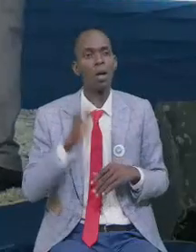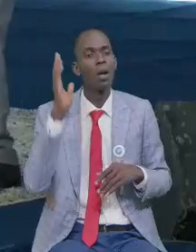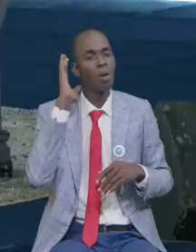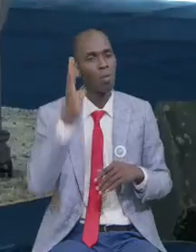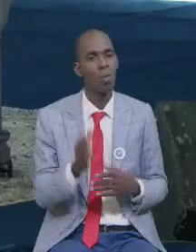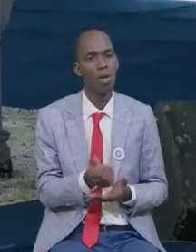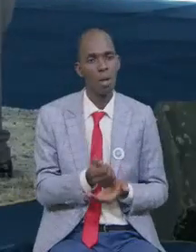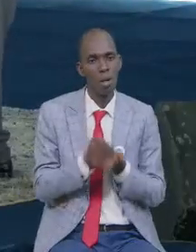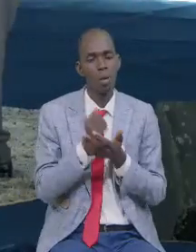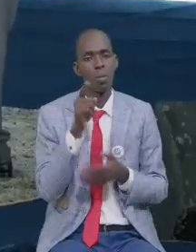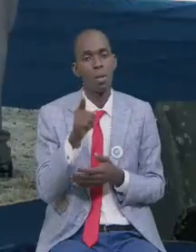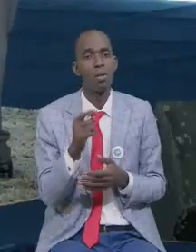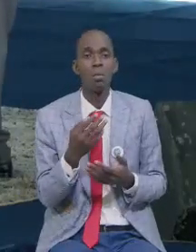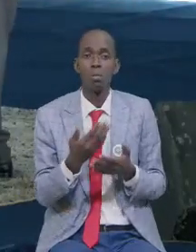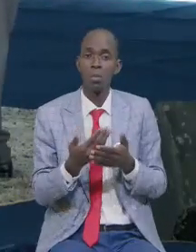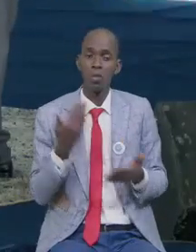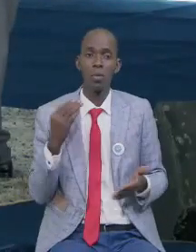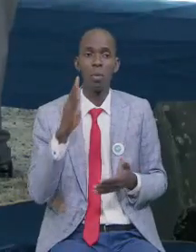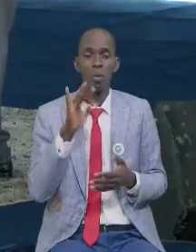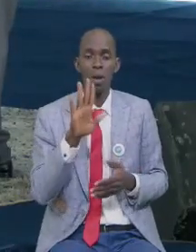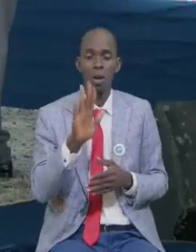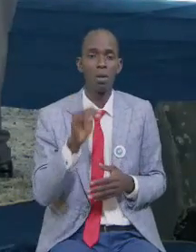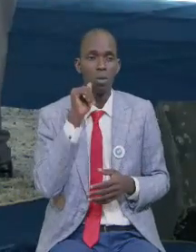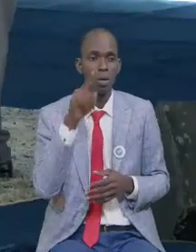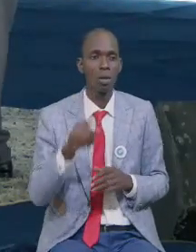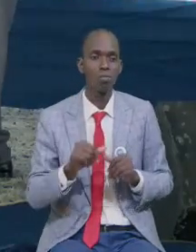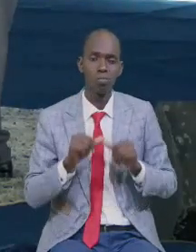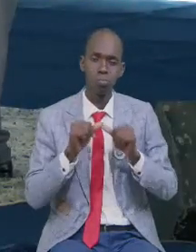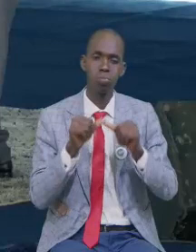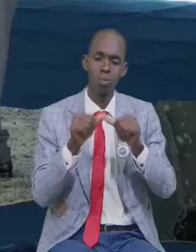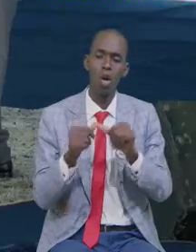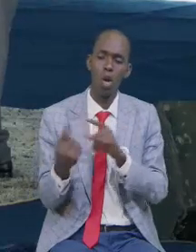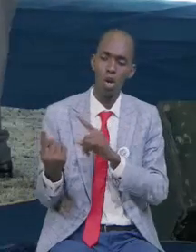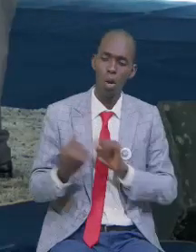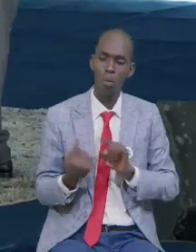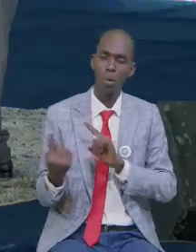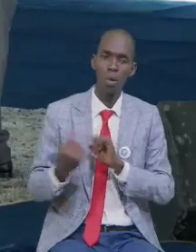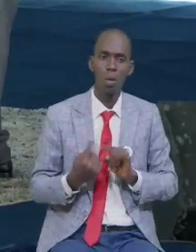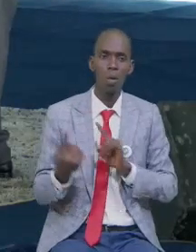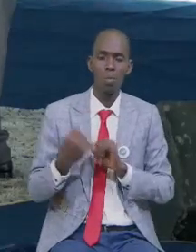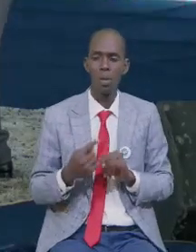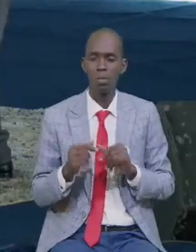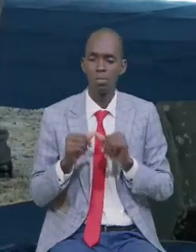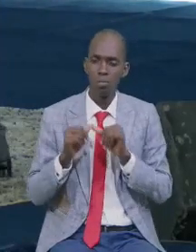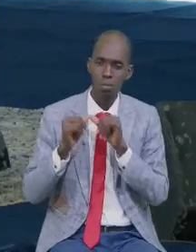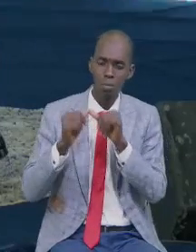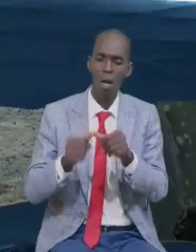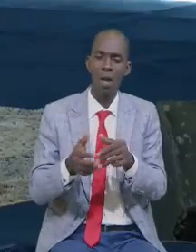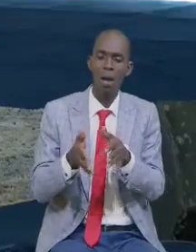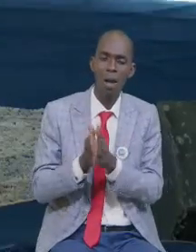her continual coming, continual asking, continual